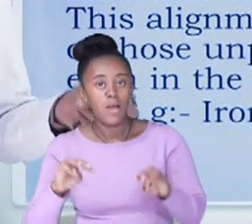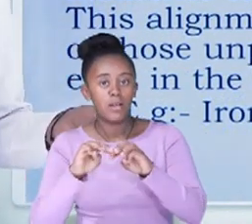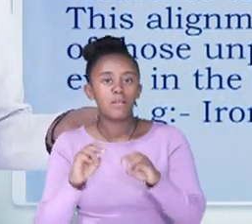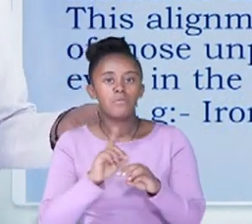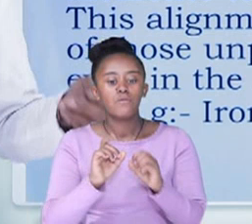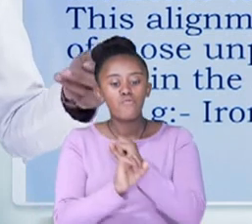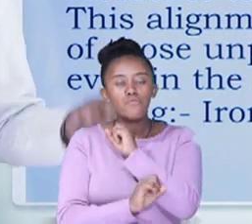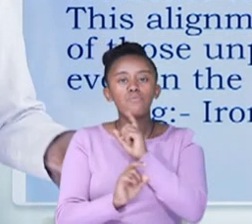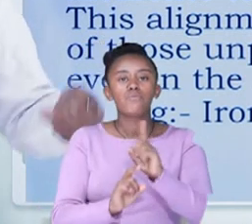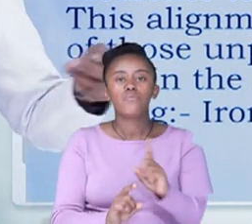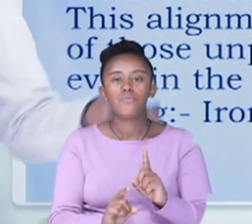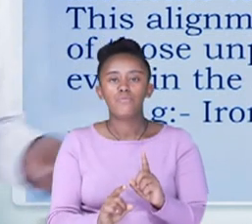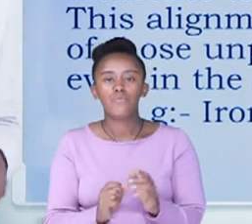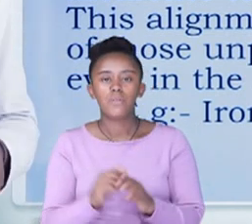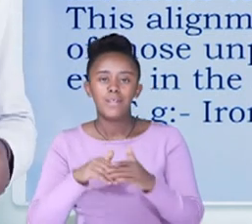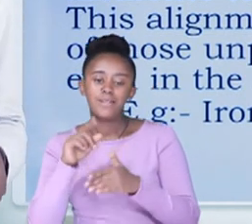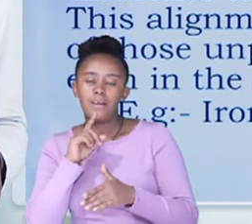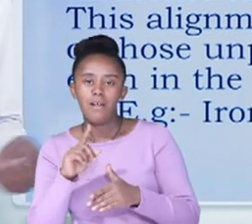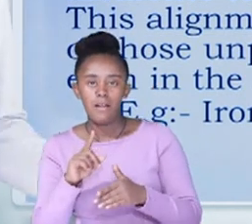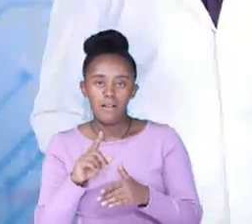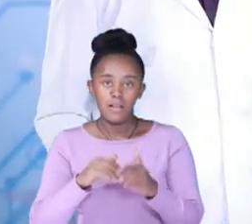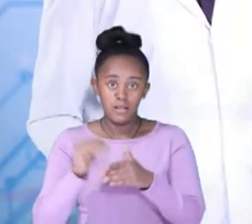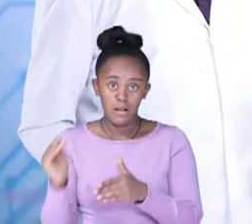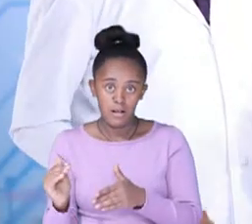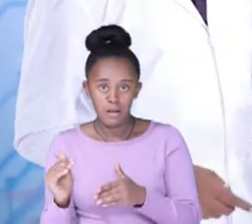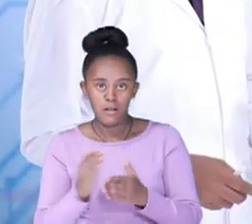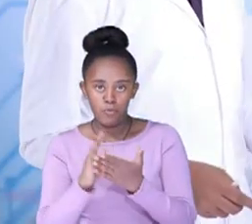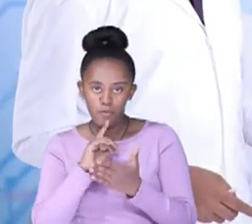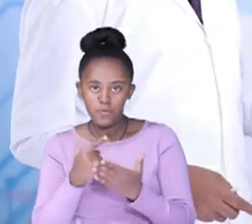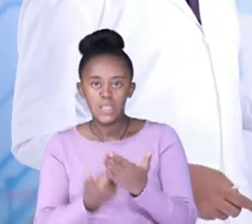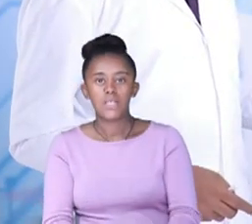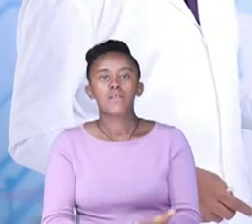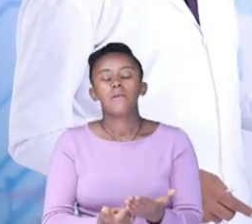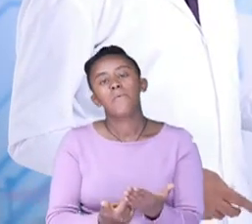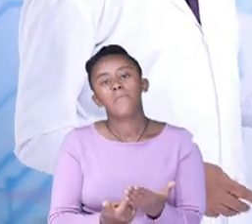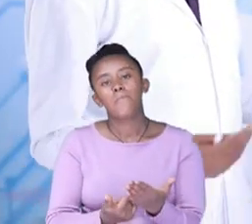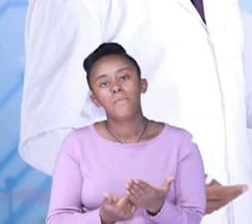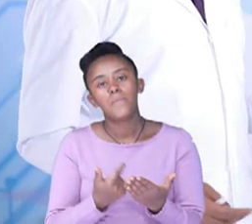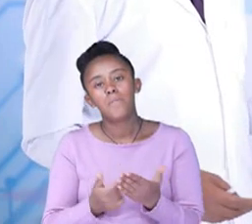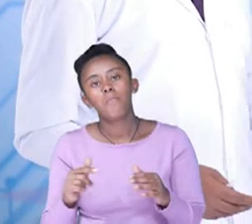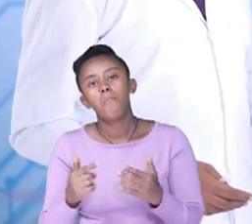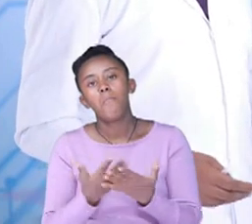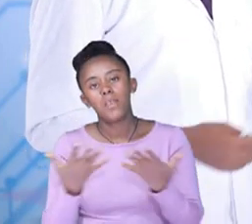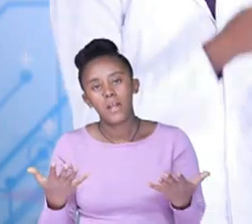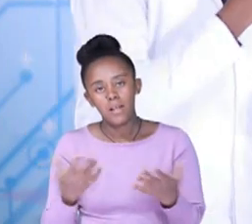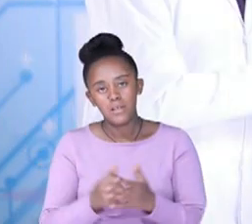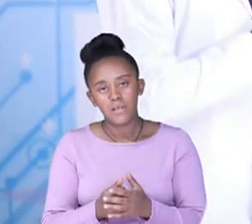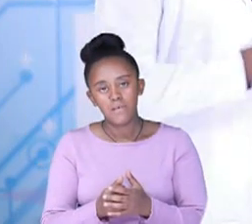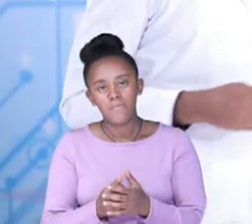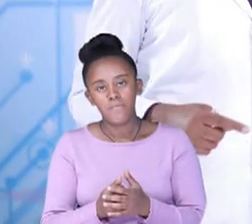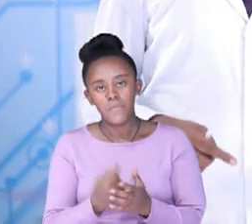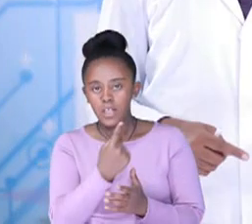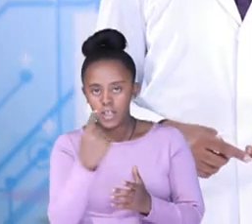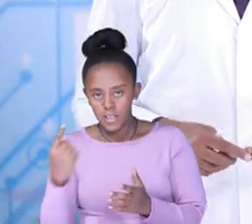can form magnetic field even though the external magnetic field is removed. So this is the materials. And